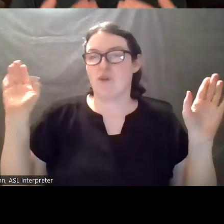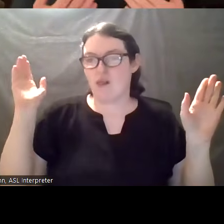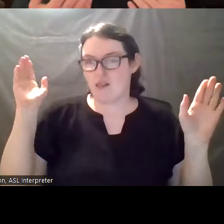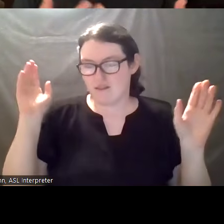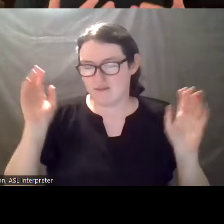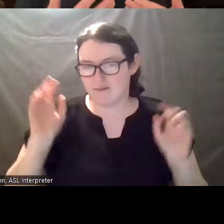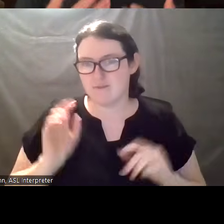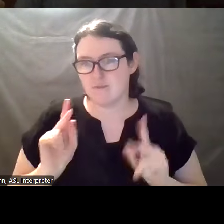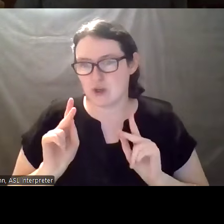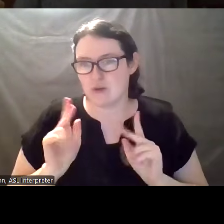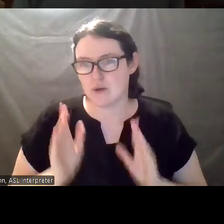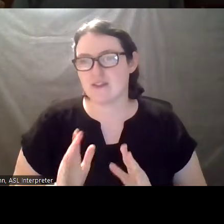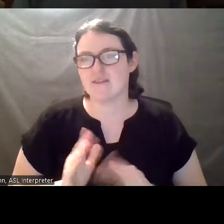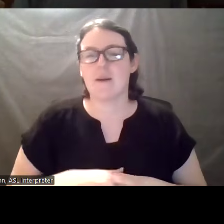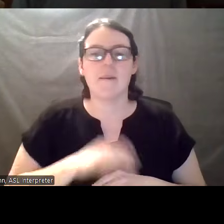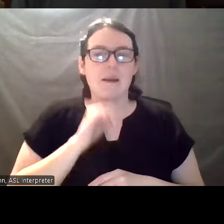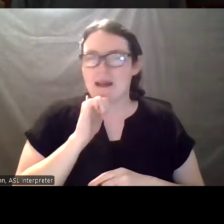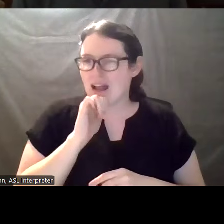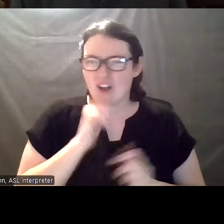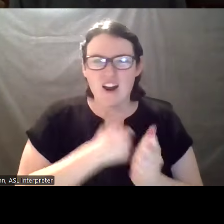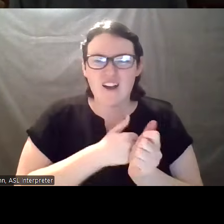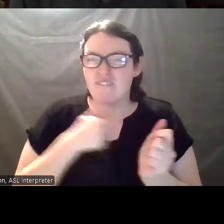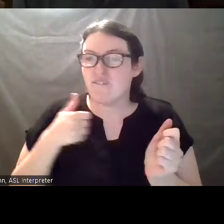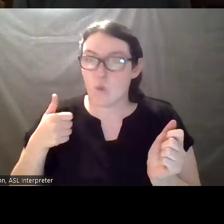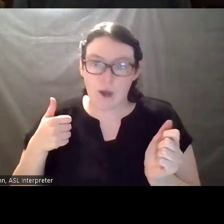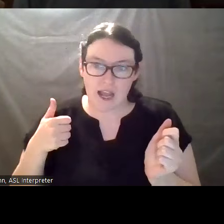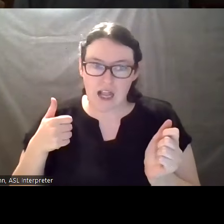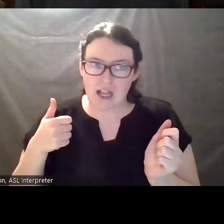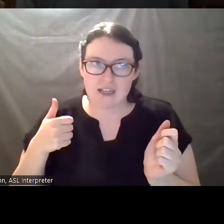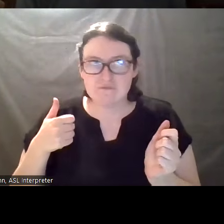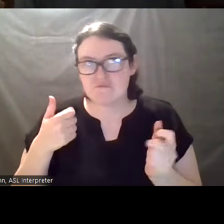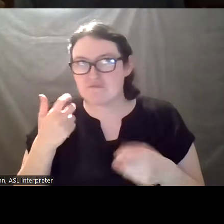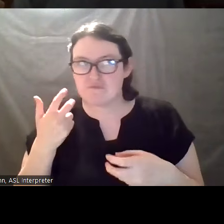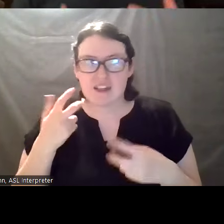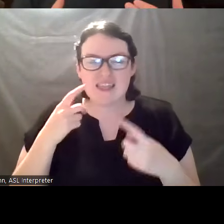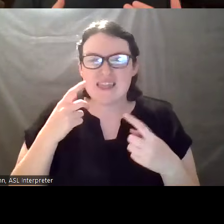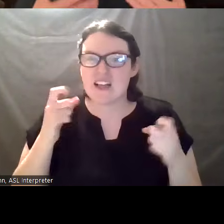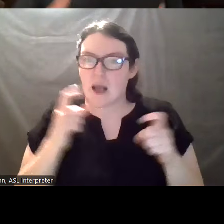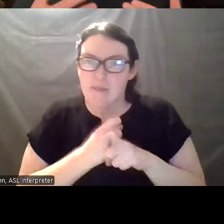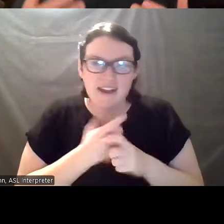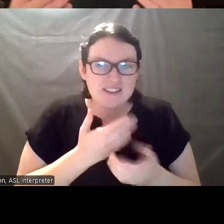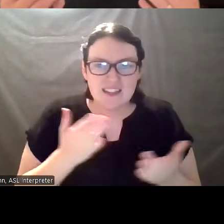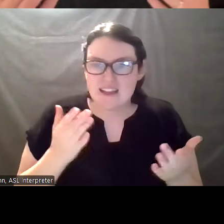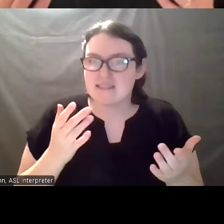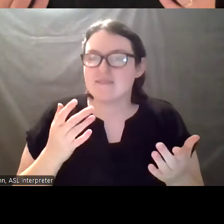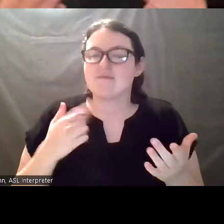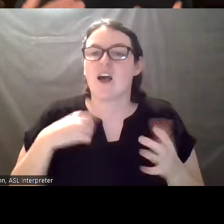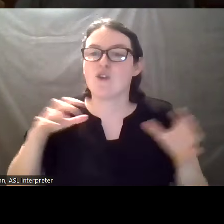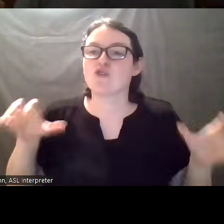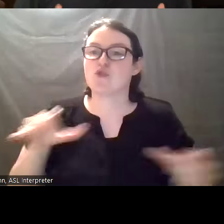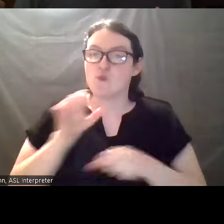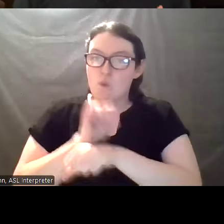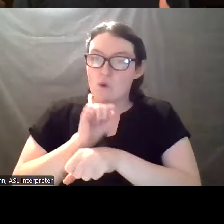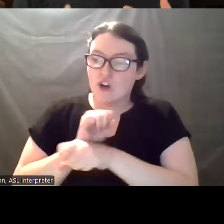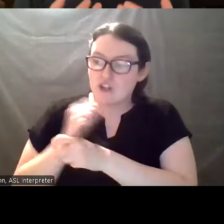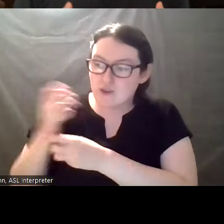to avoid difficult issues of evidence and interpretation. It's just that I'm going to do the work to pull